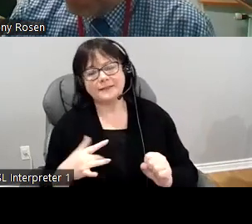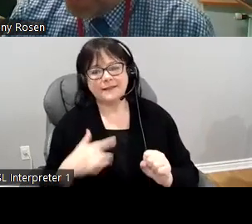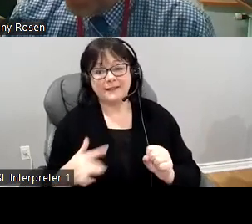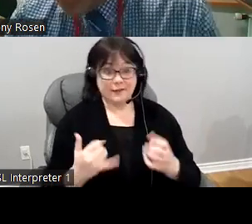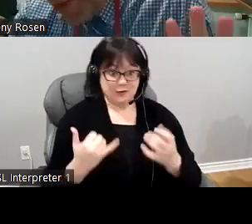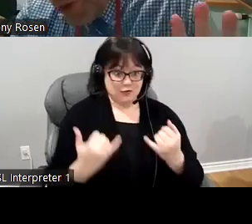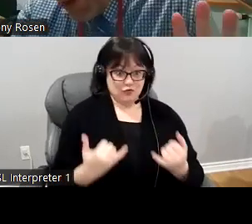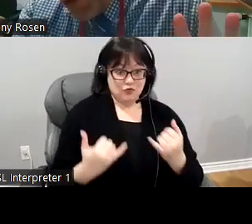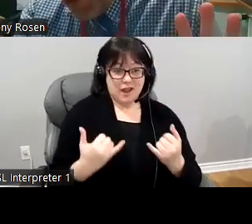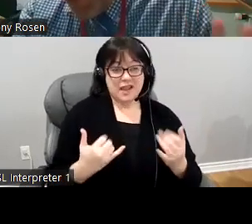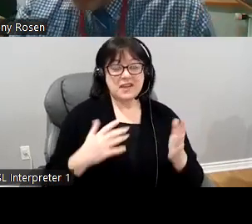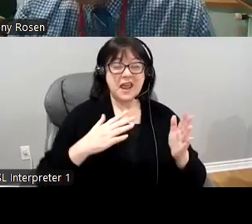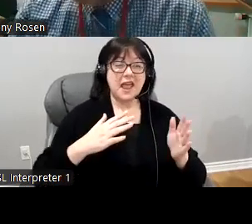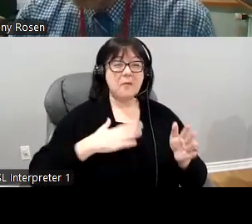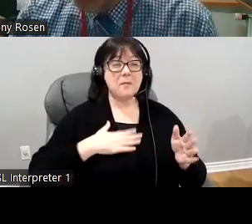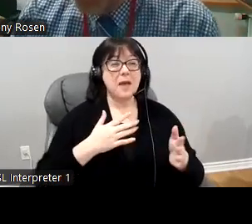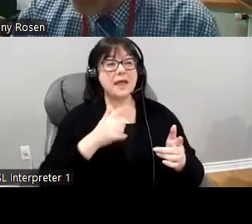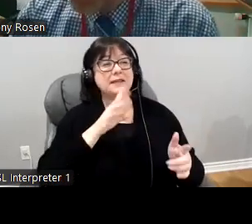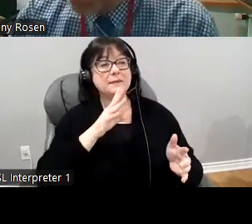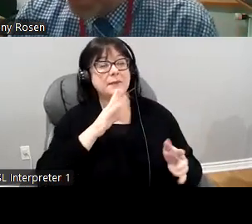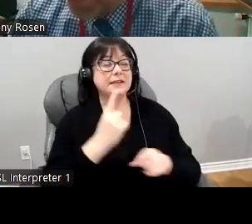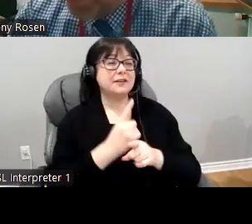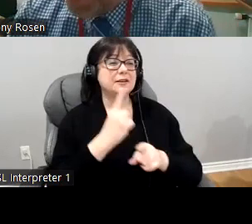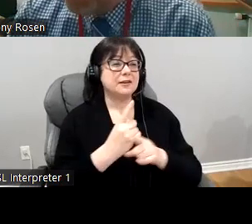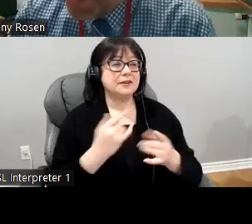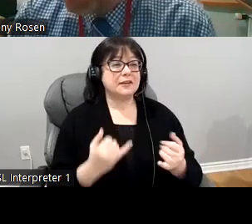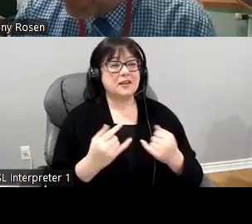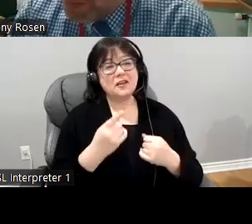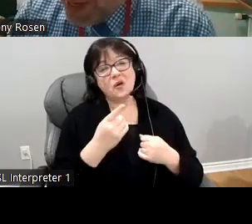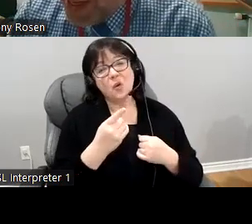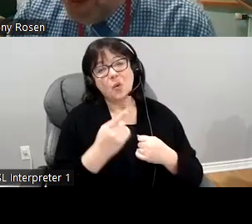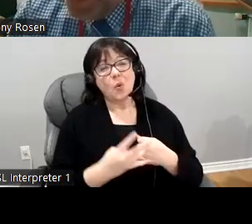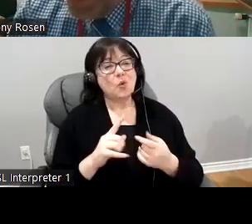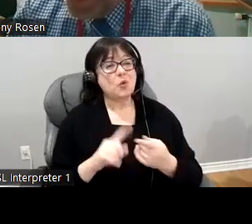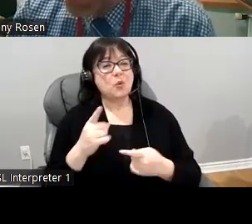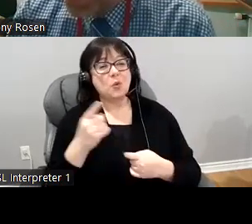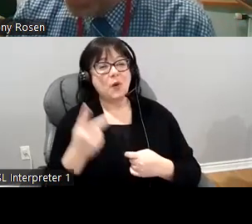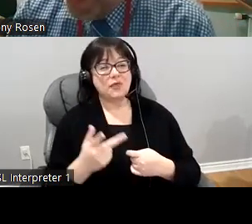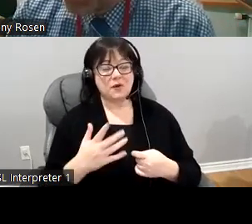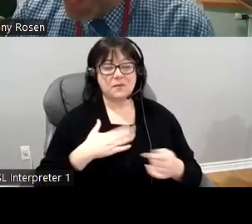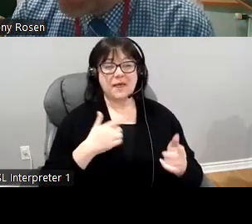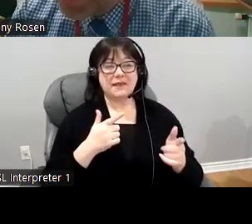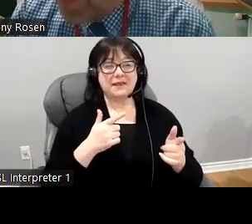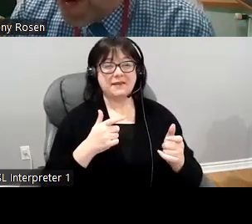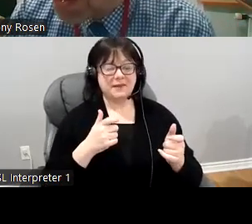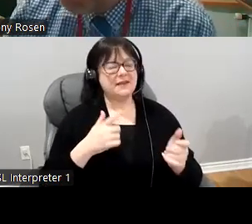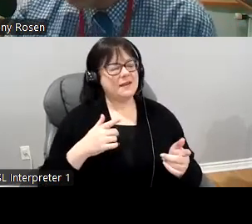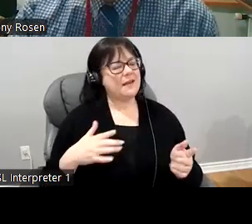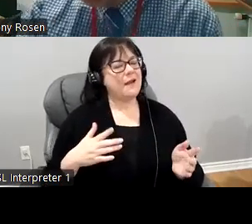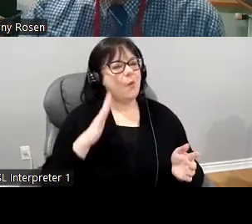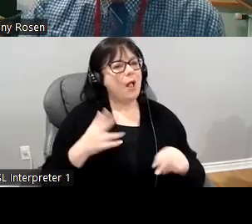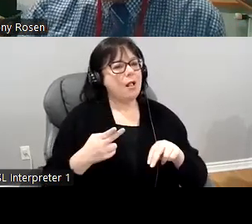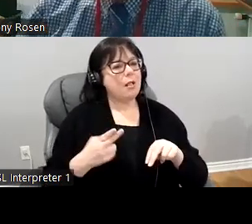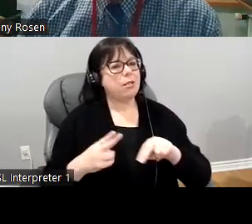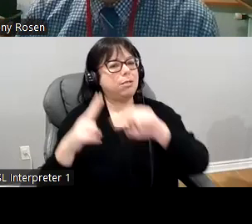about a third or even a quarter of my regular speed. And so I apologize in advance, both